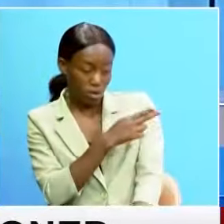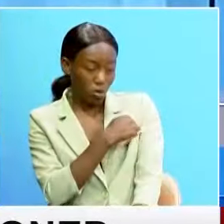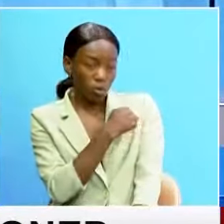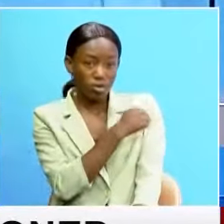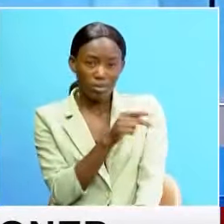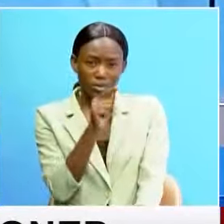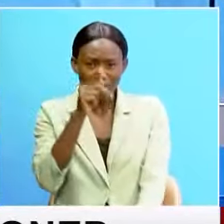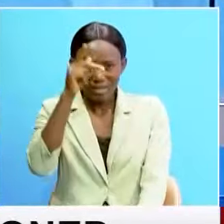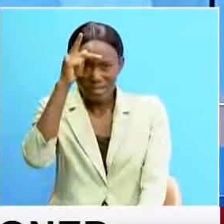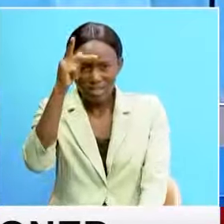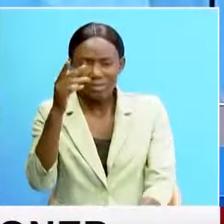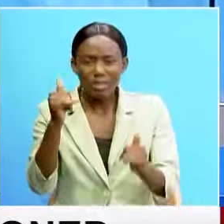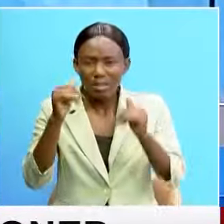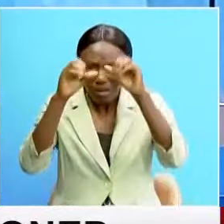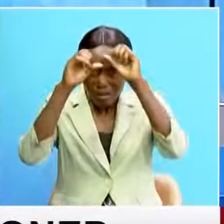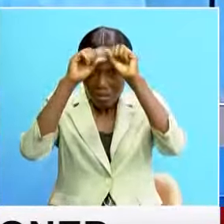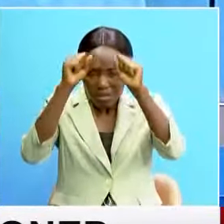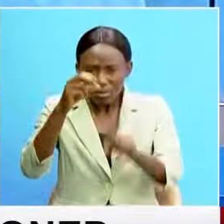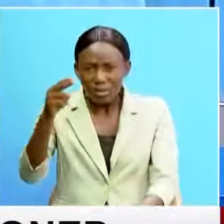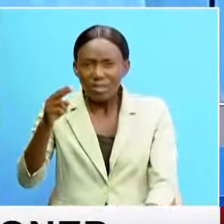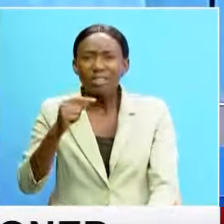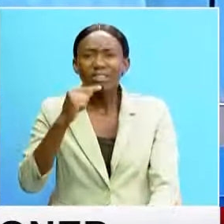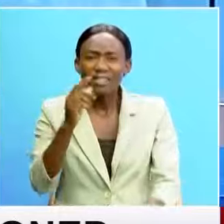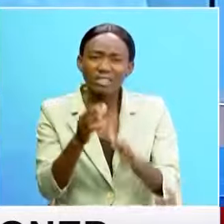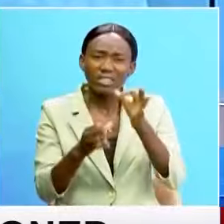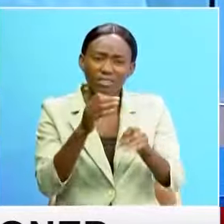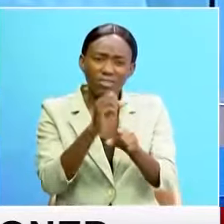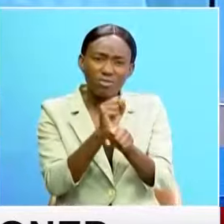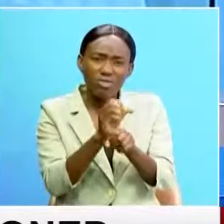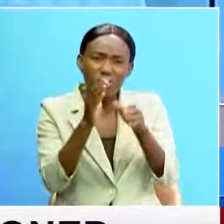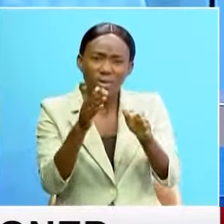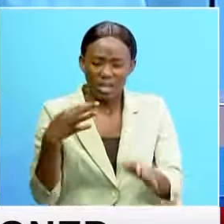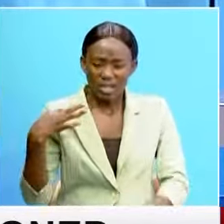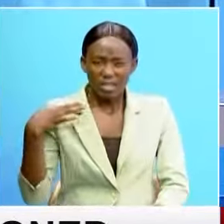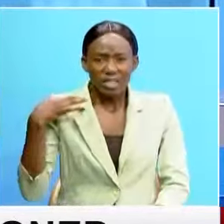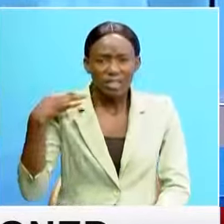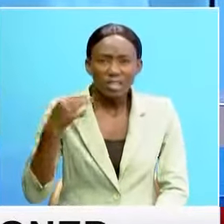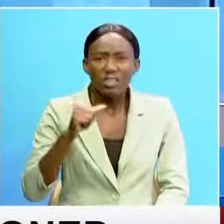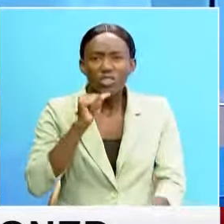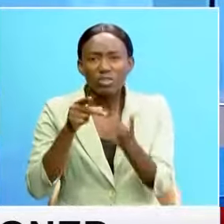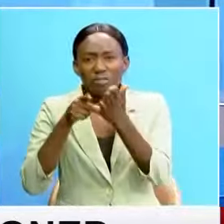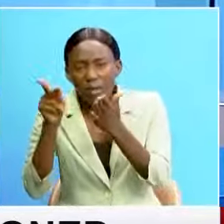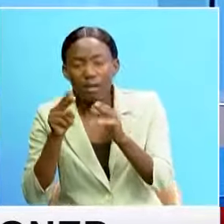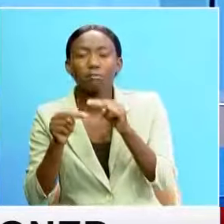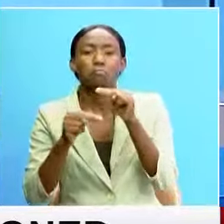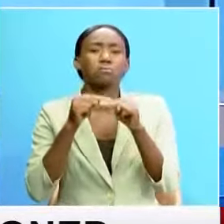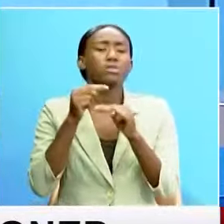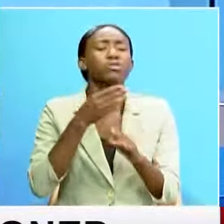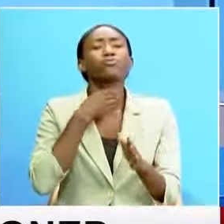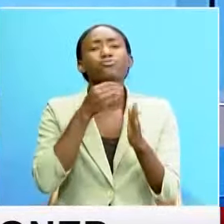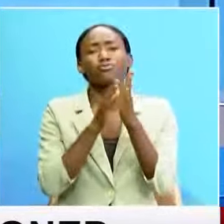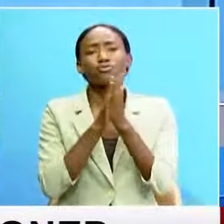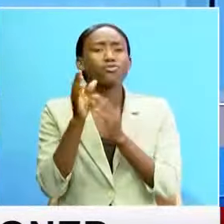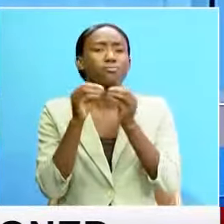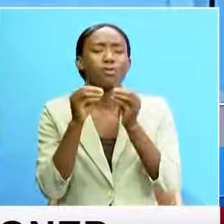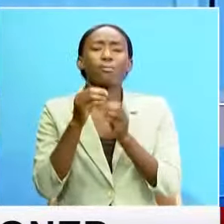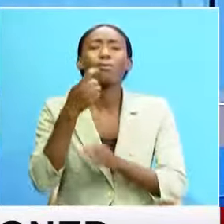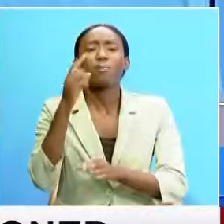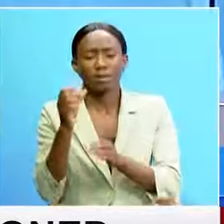Hichilema says if the health workers can sacrifice to work without a salary, that is commitment enough for them to